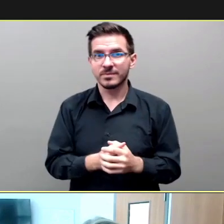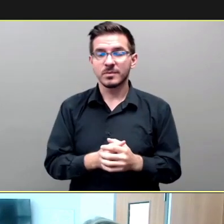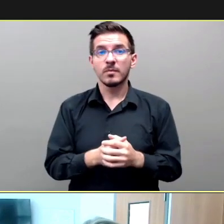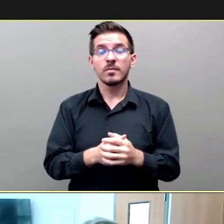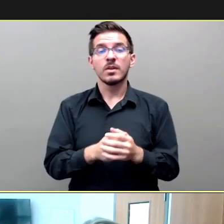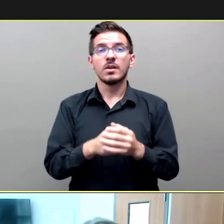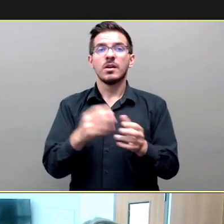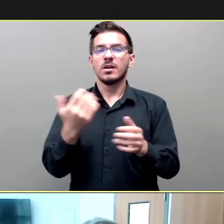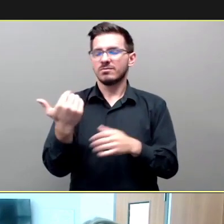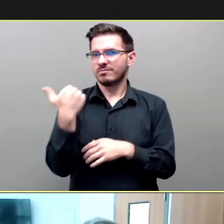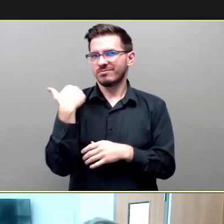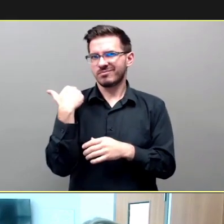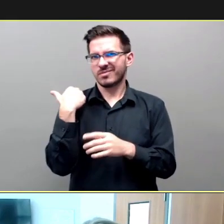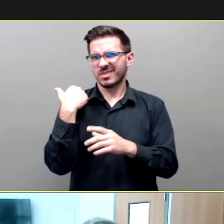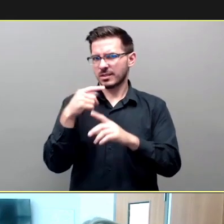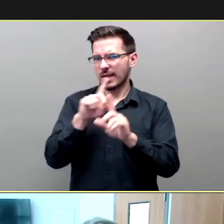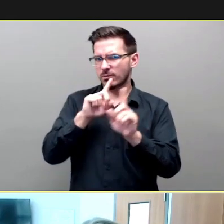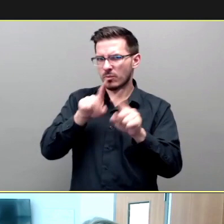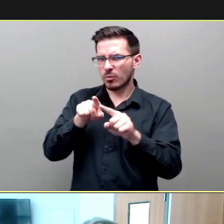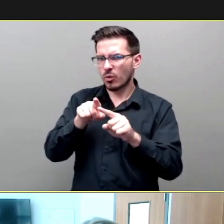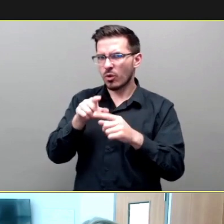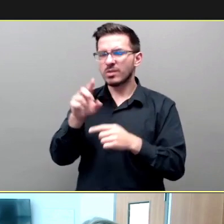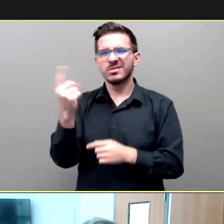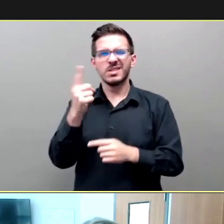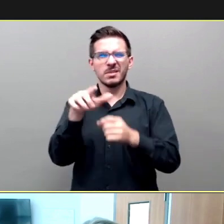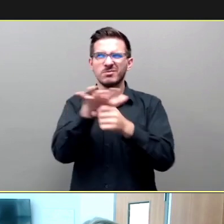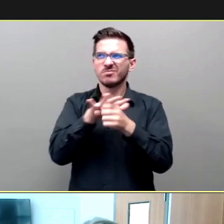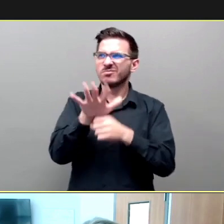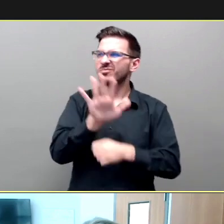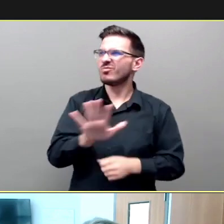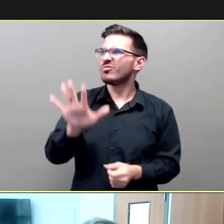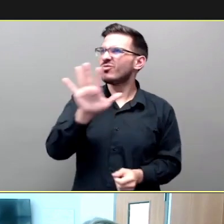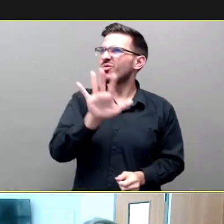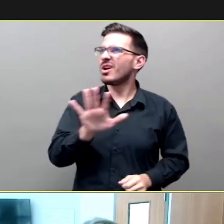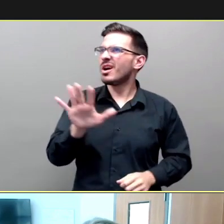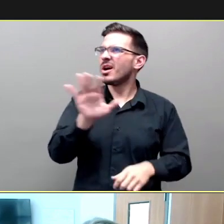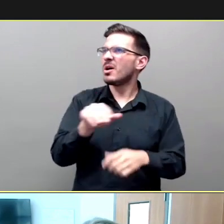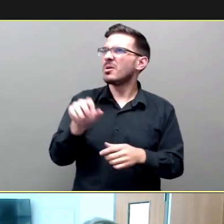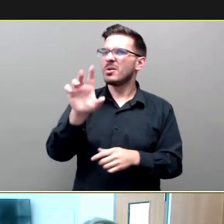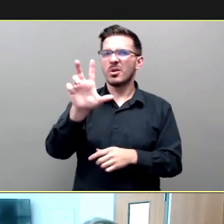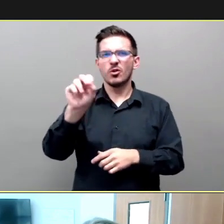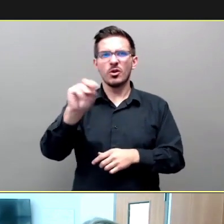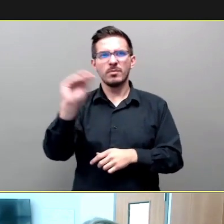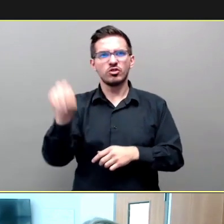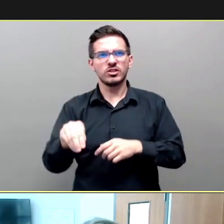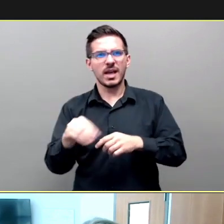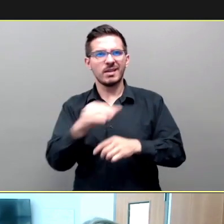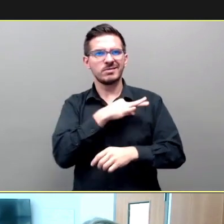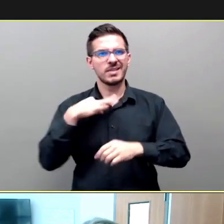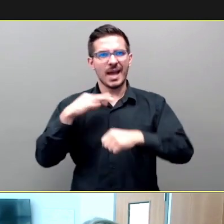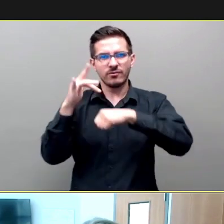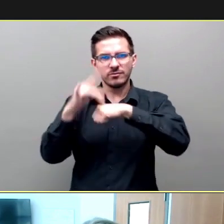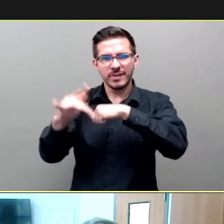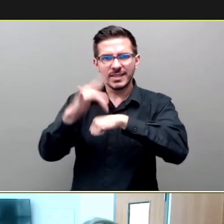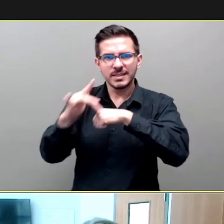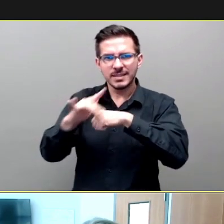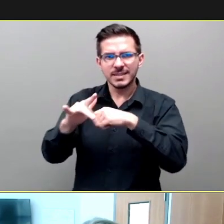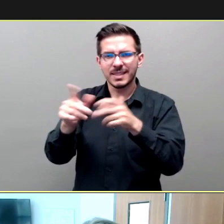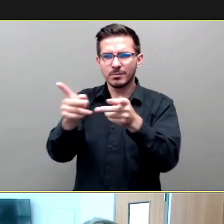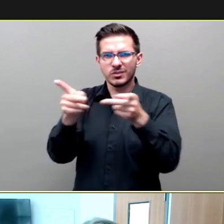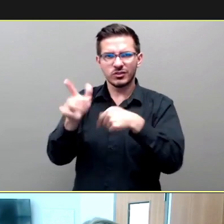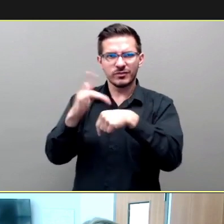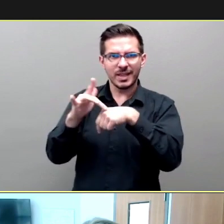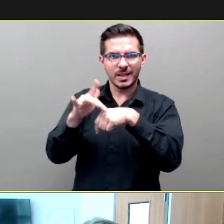At last report, there had been something in the neighborhood of 30% staff vacancy rate in the Department of Health, and that included the